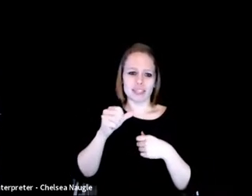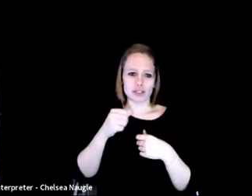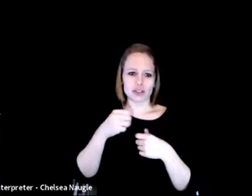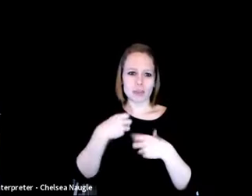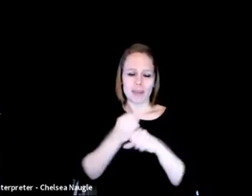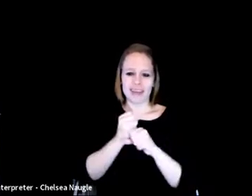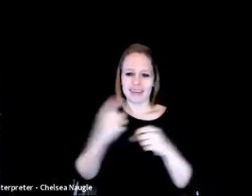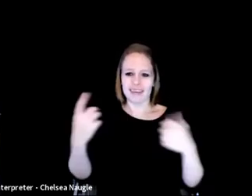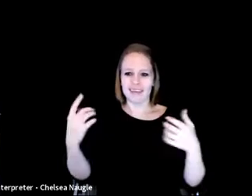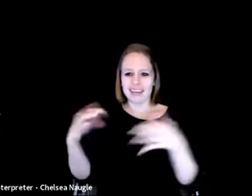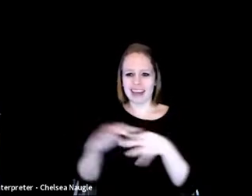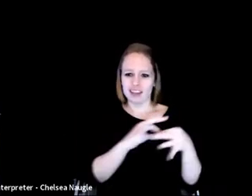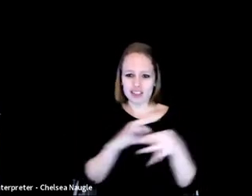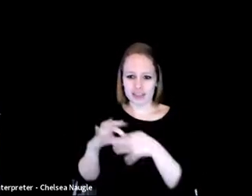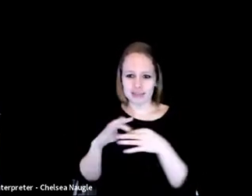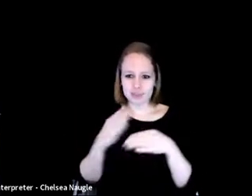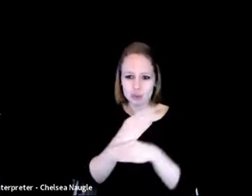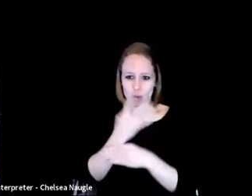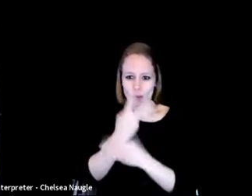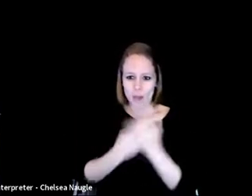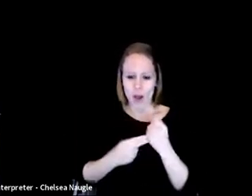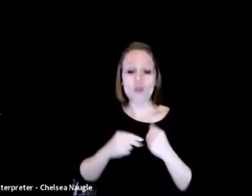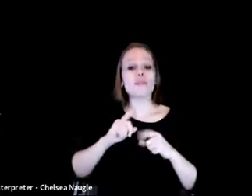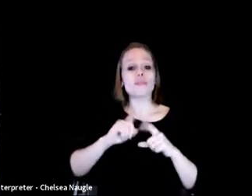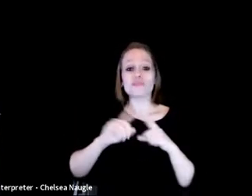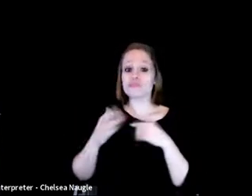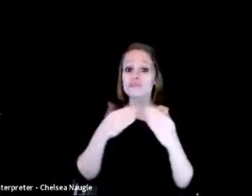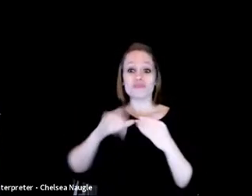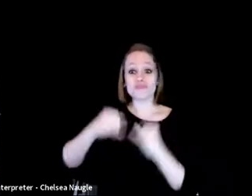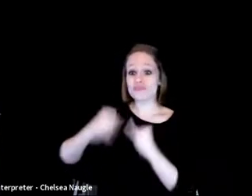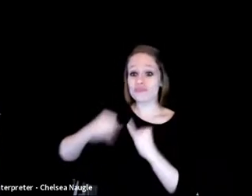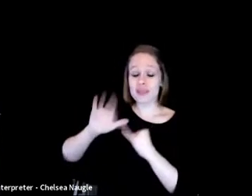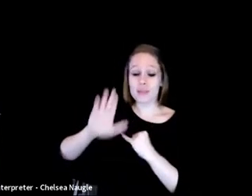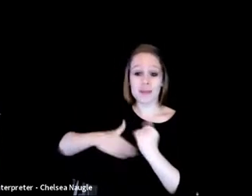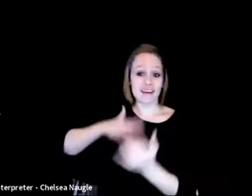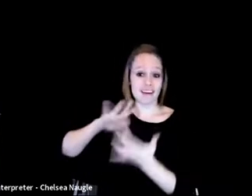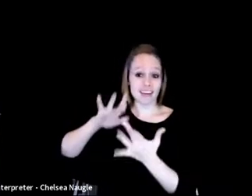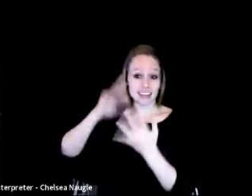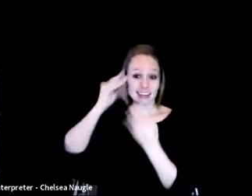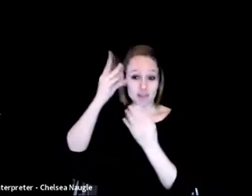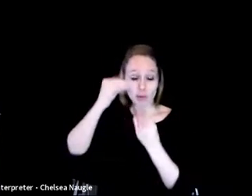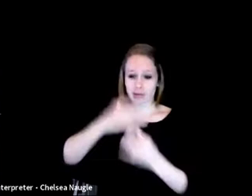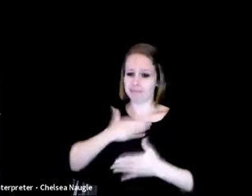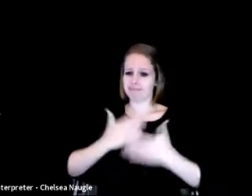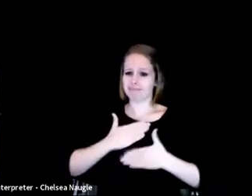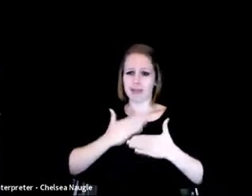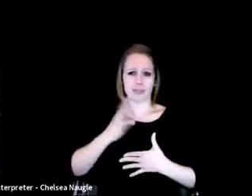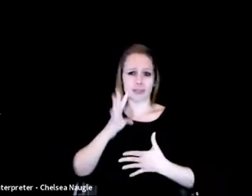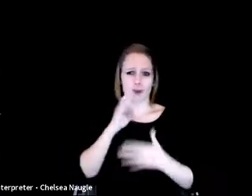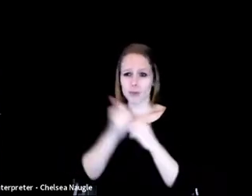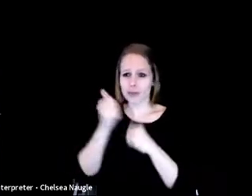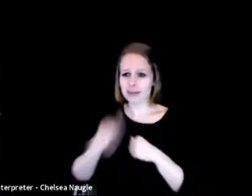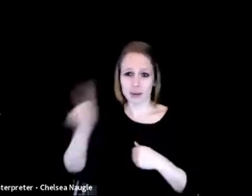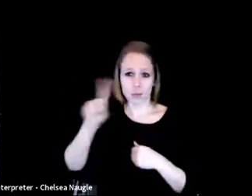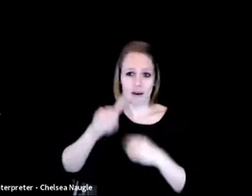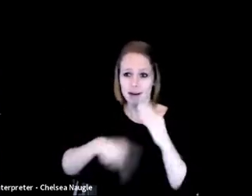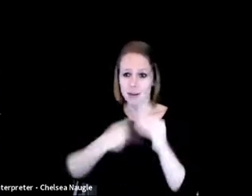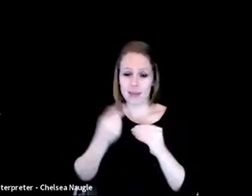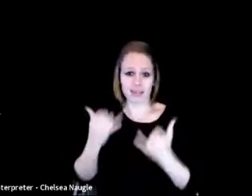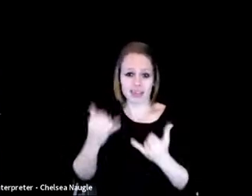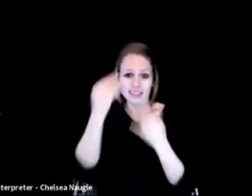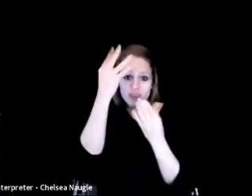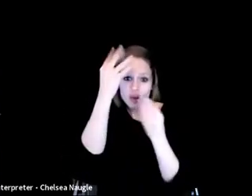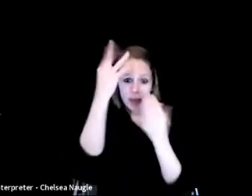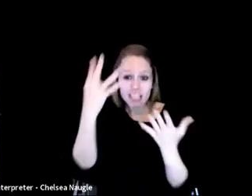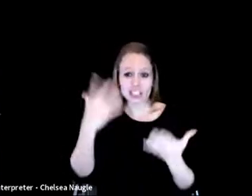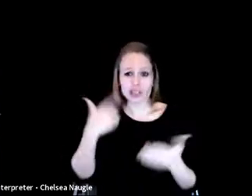then I'm at the end and I can take questions. Here's my contact. Happy to talk to anybody about any of this. We're not